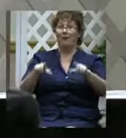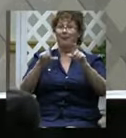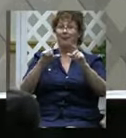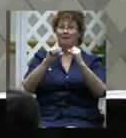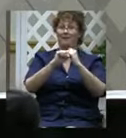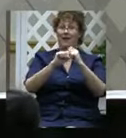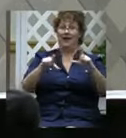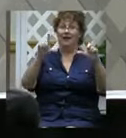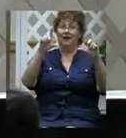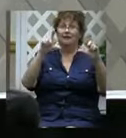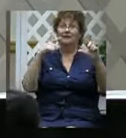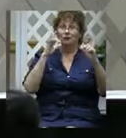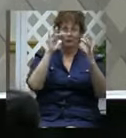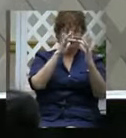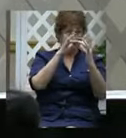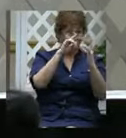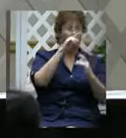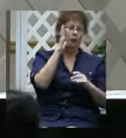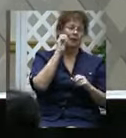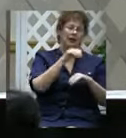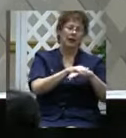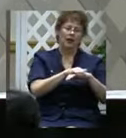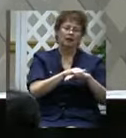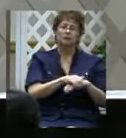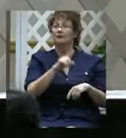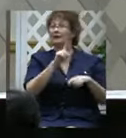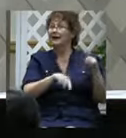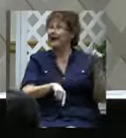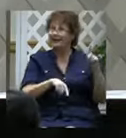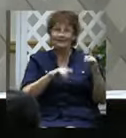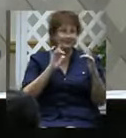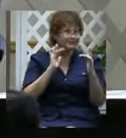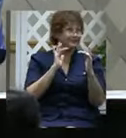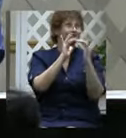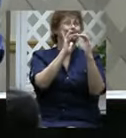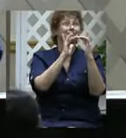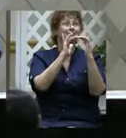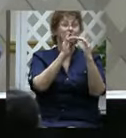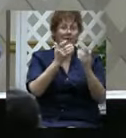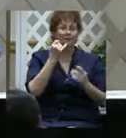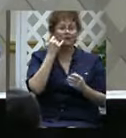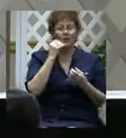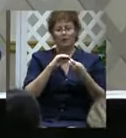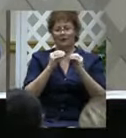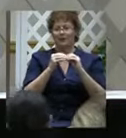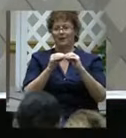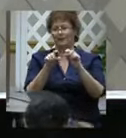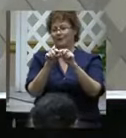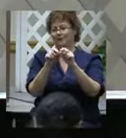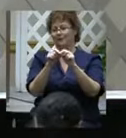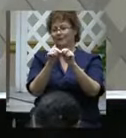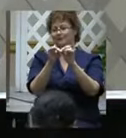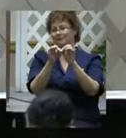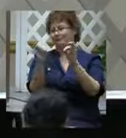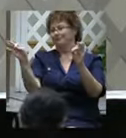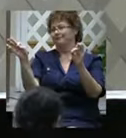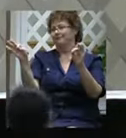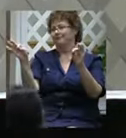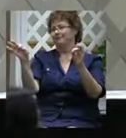I go, it will be in English. Or if I can't get online for whatever reason, maybe there's a phone number you could add on the translated version,